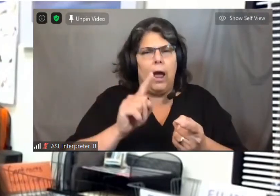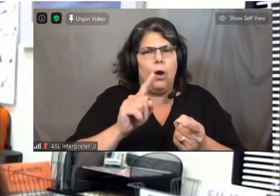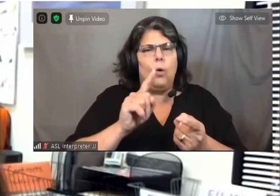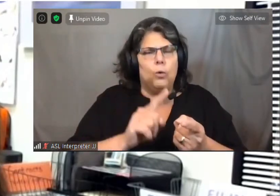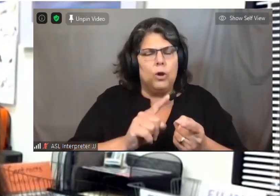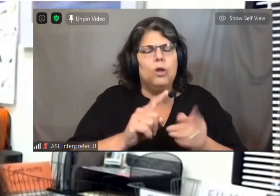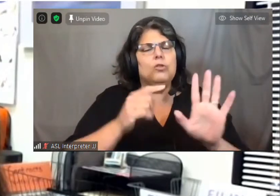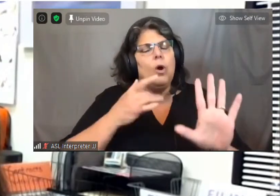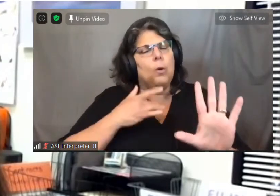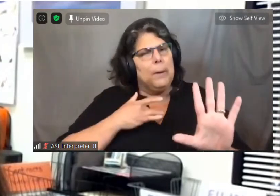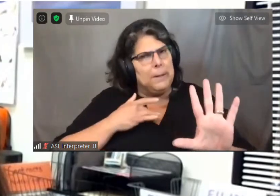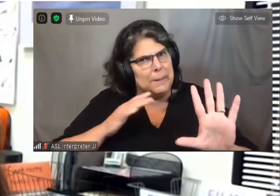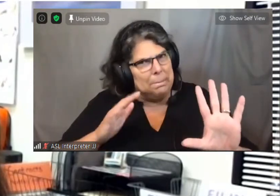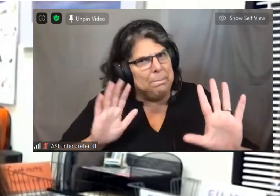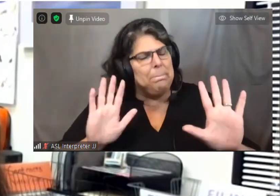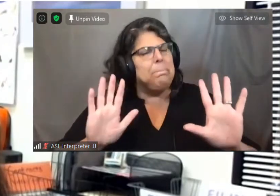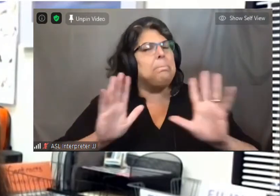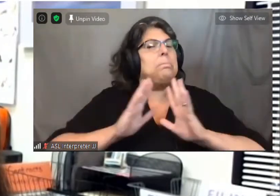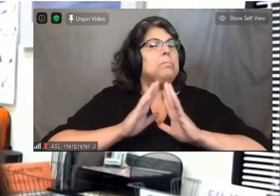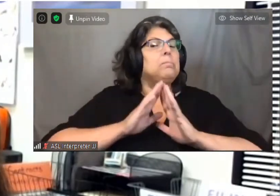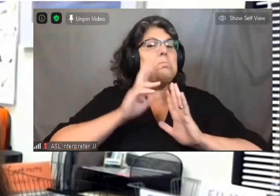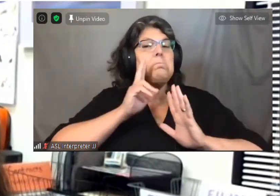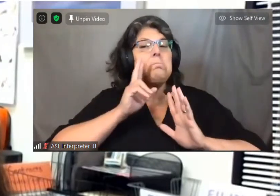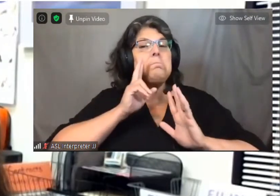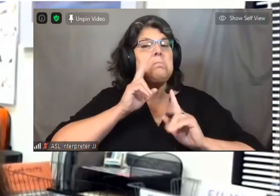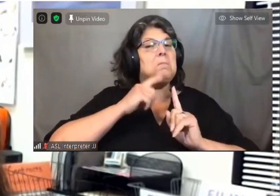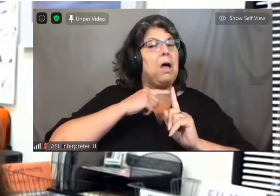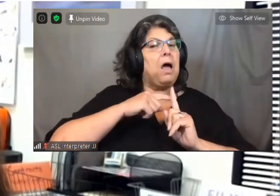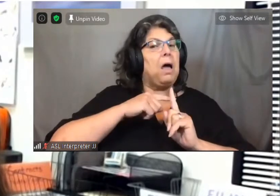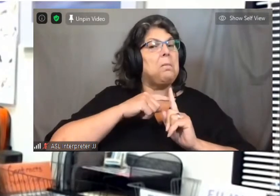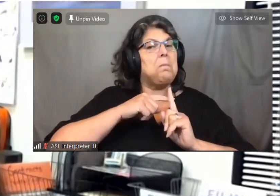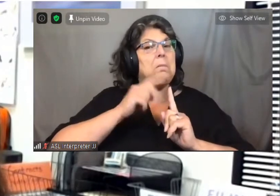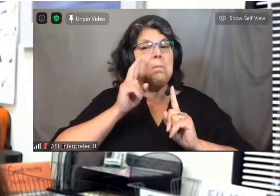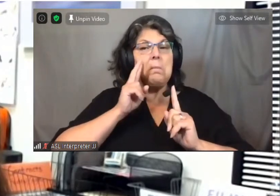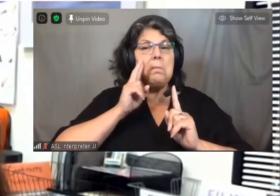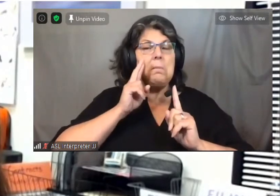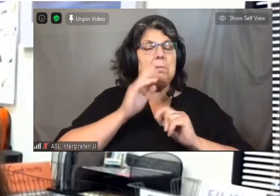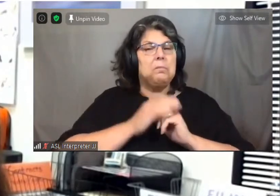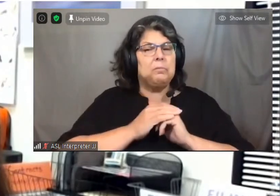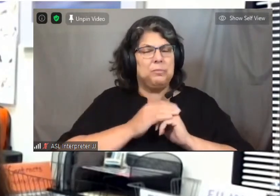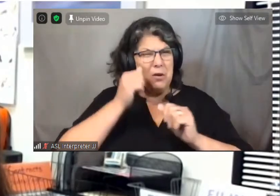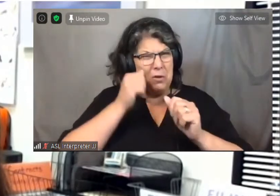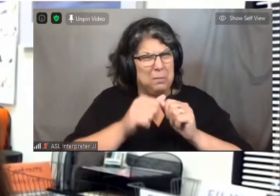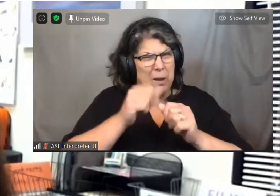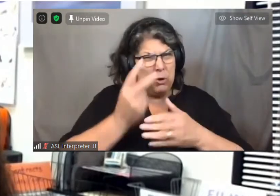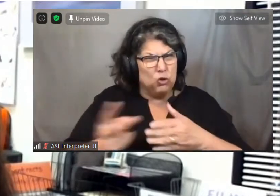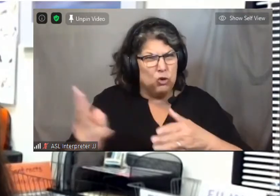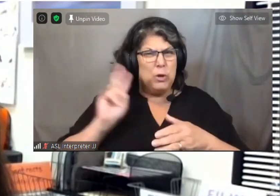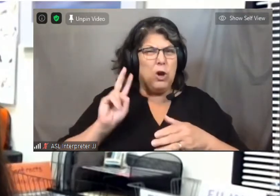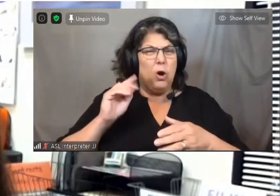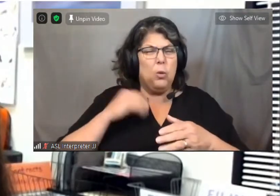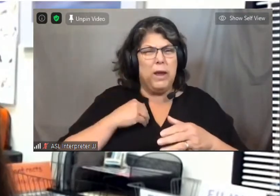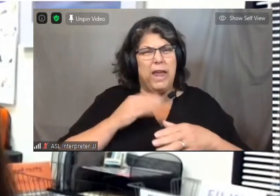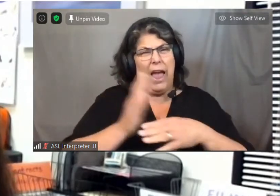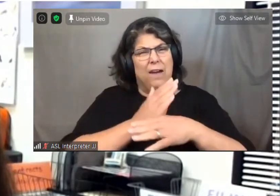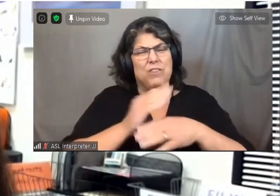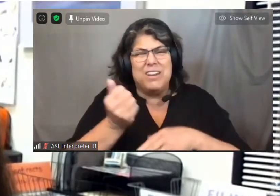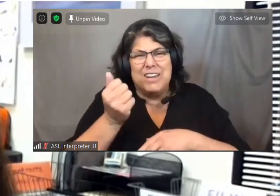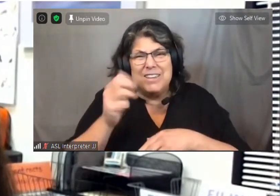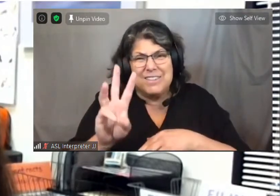cautiously optimistic. We, if you'll recall, 2 weeks ago, we were averaging 16 cases a